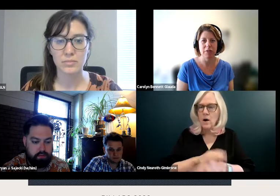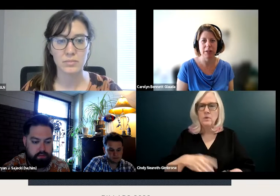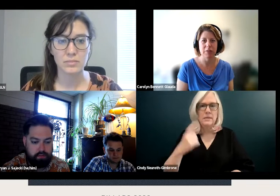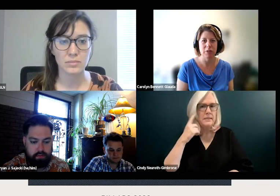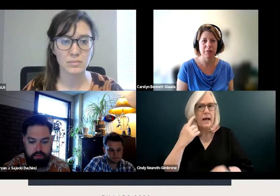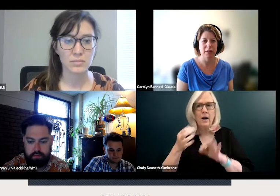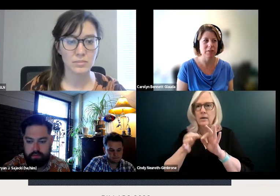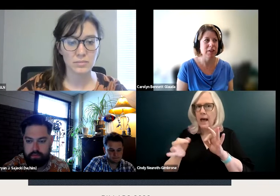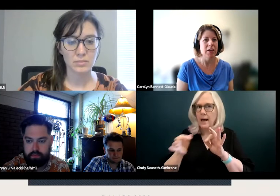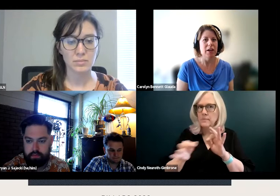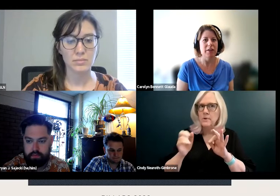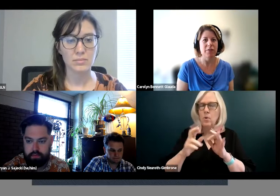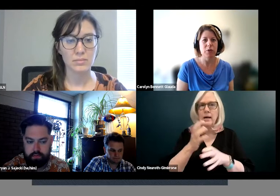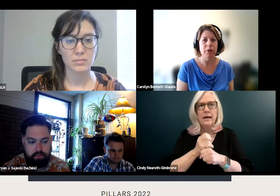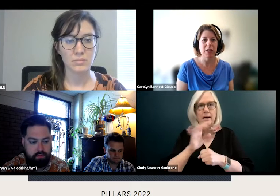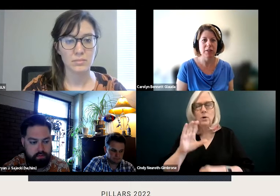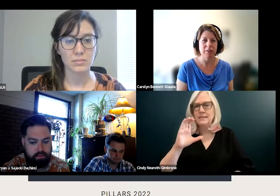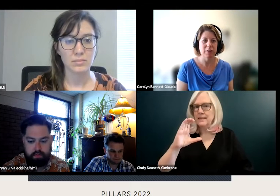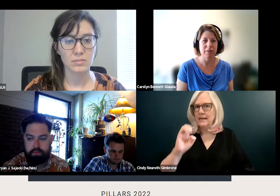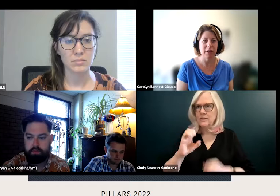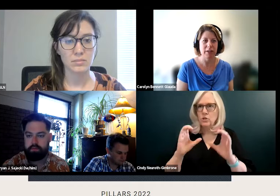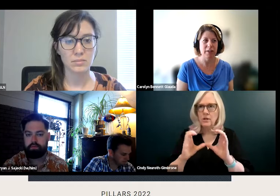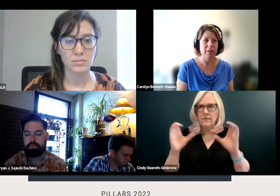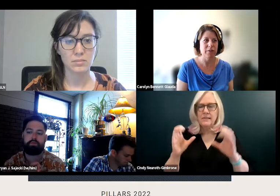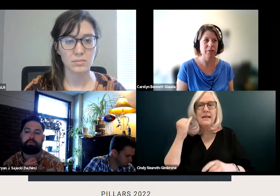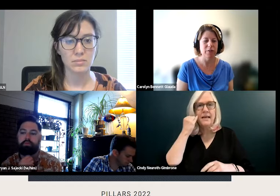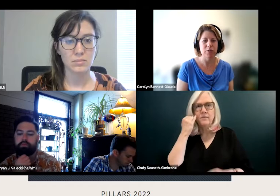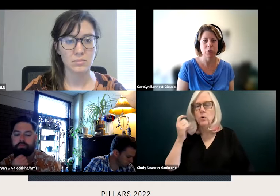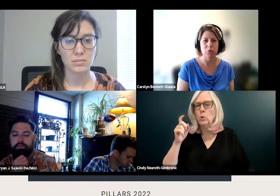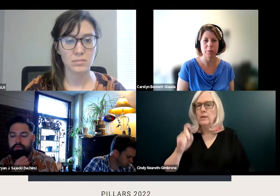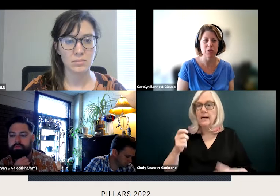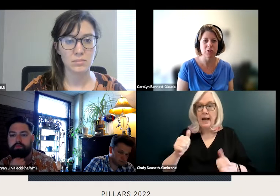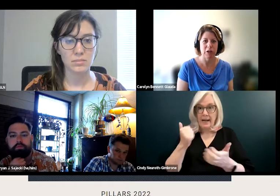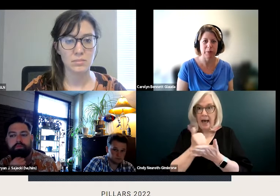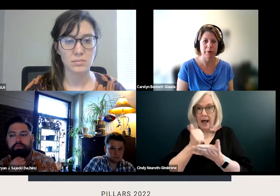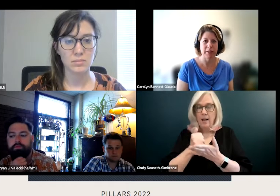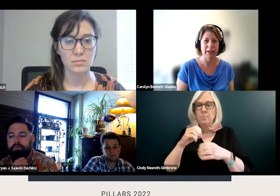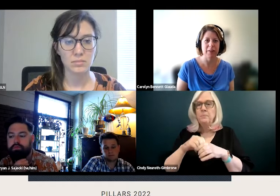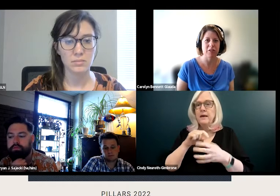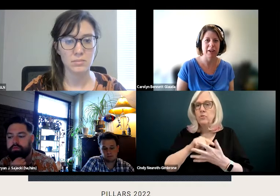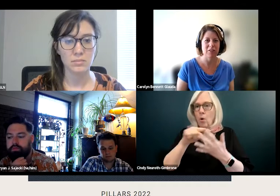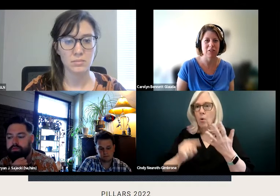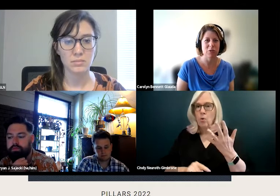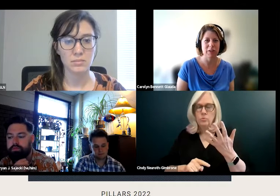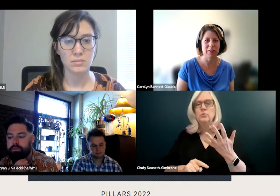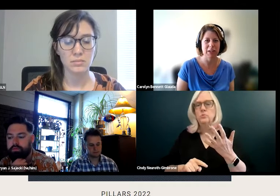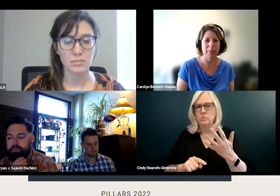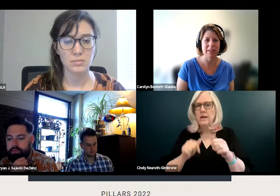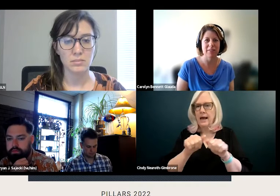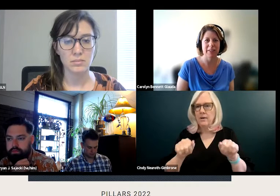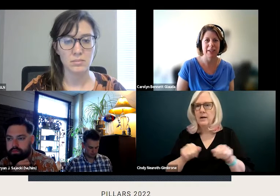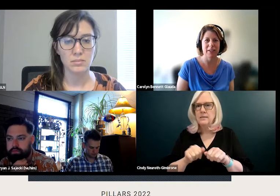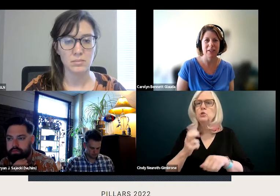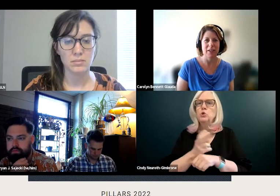obtaining your CE certificates. If you need assistance in any of those realms, just drop her a line in the chat. She's using the